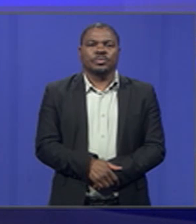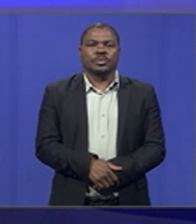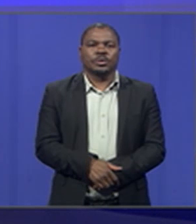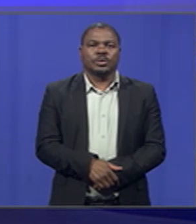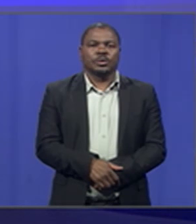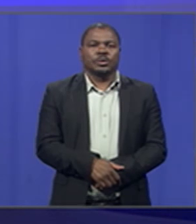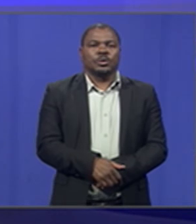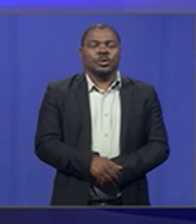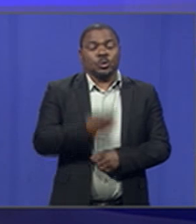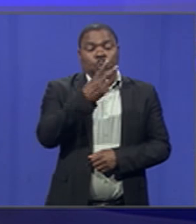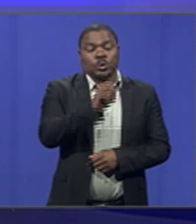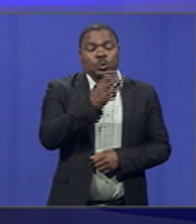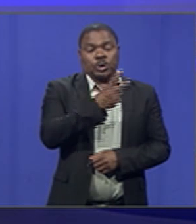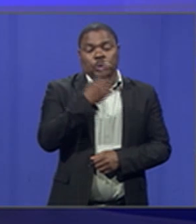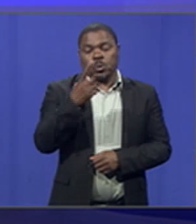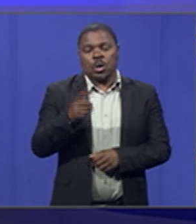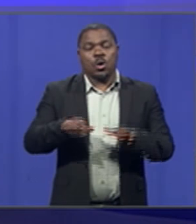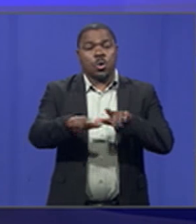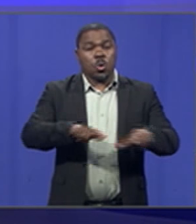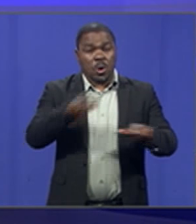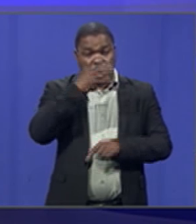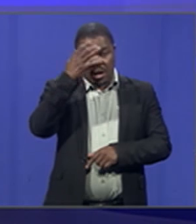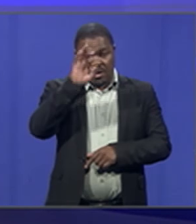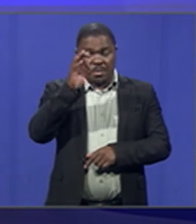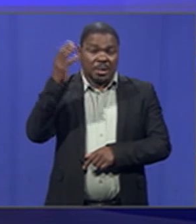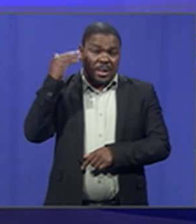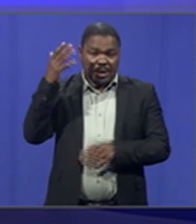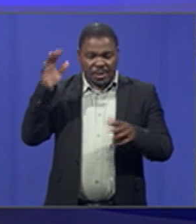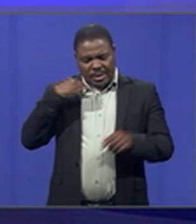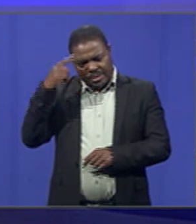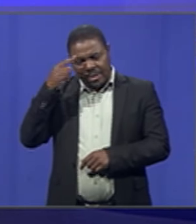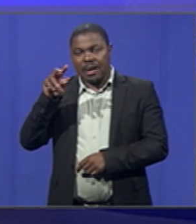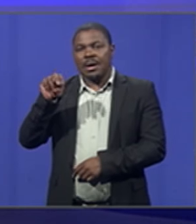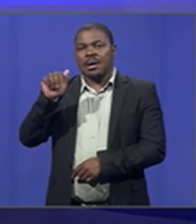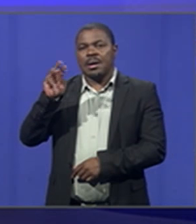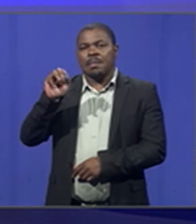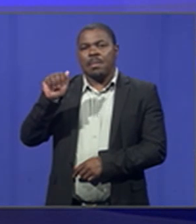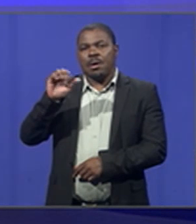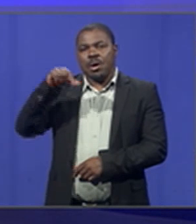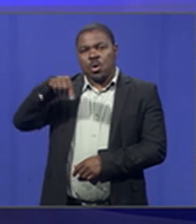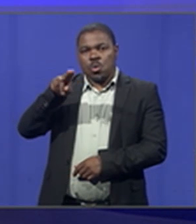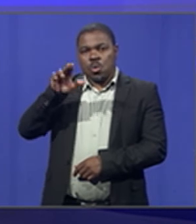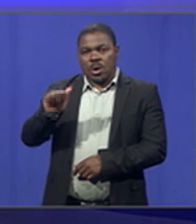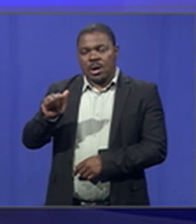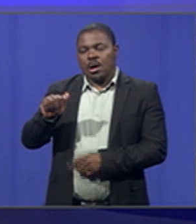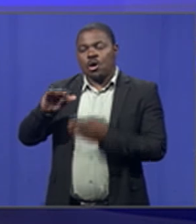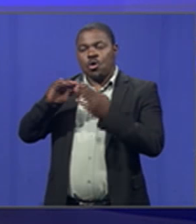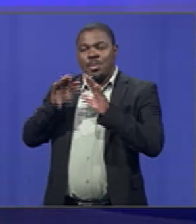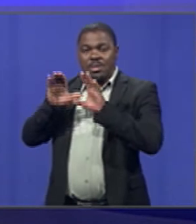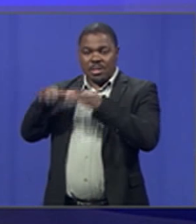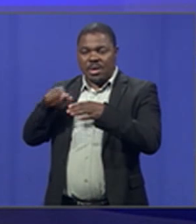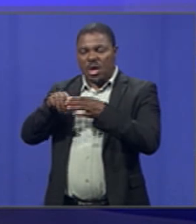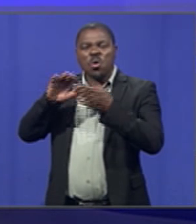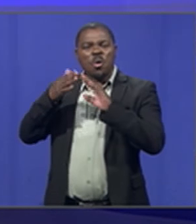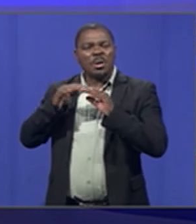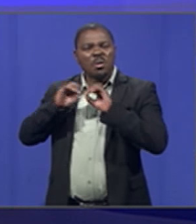Ditlhopho tsa dipusoselegae tsa 2021 di bakile go tlhophiwa ga Namakwa Civic Movement kana NCM e leng mokgatlho wa